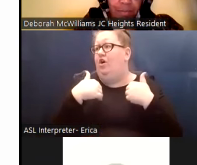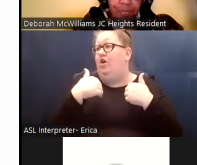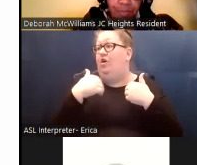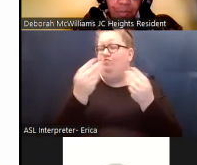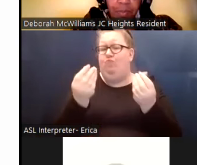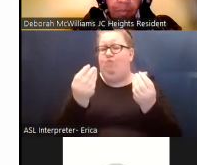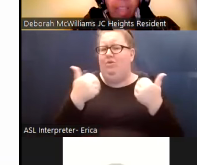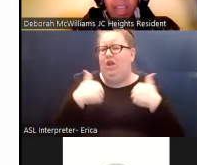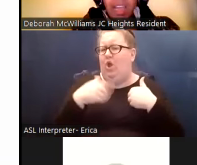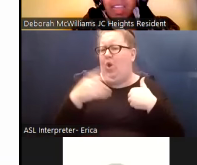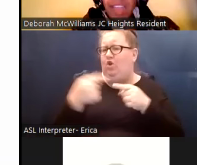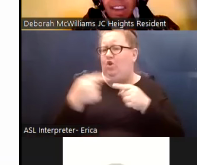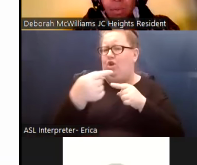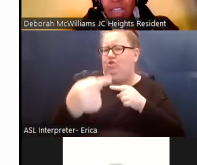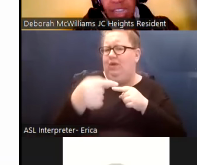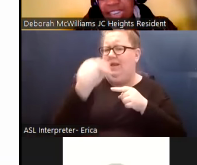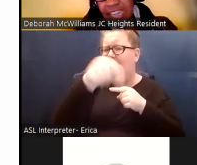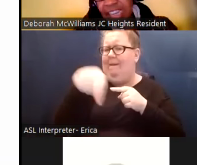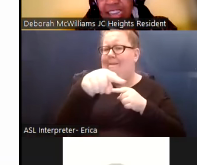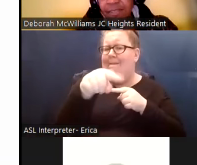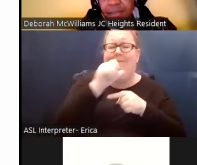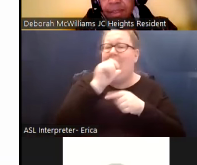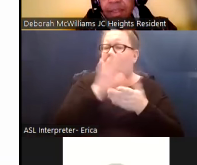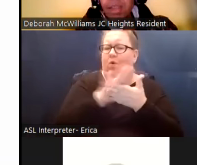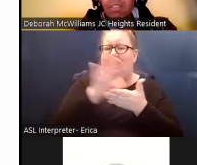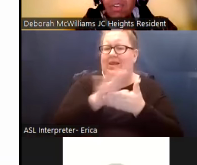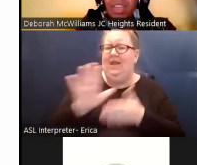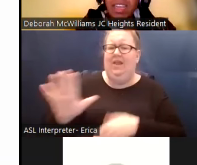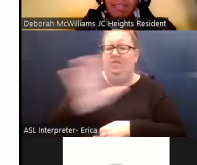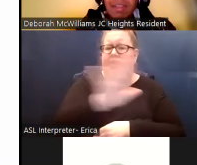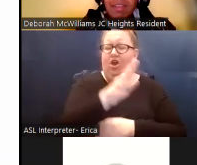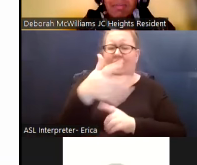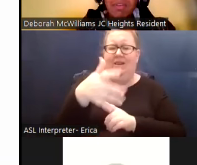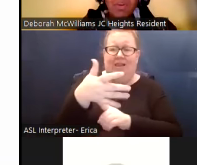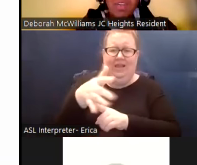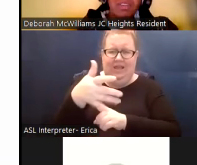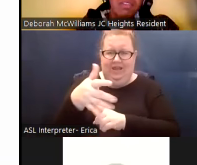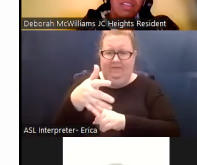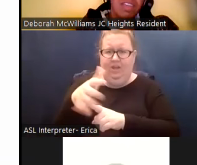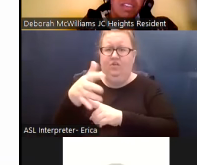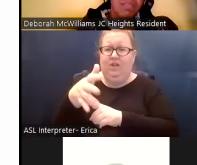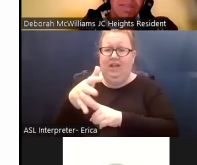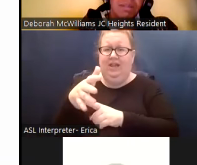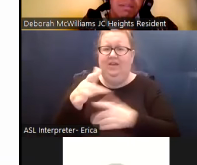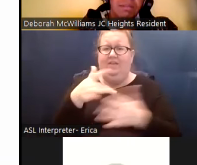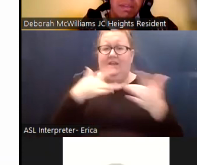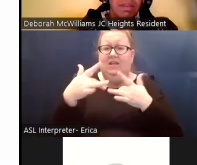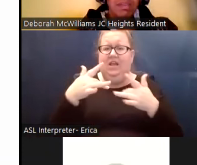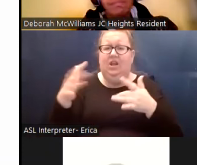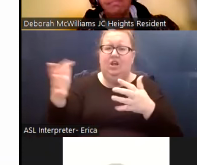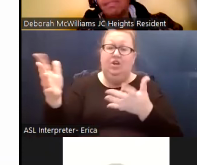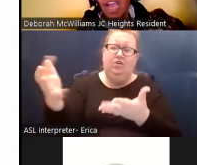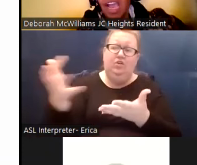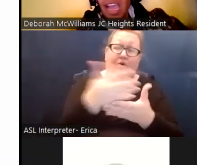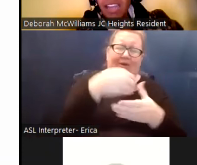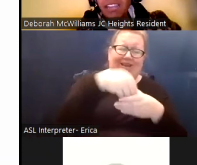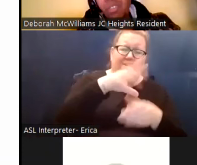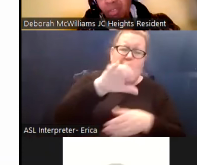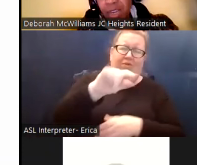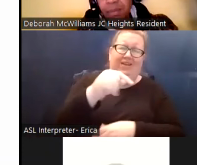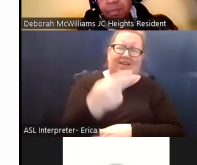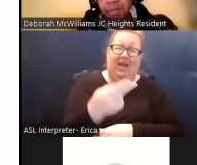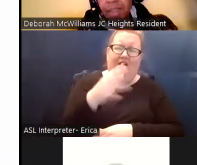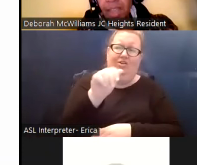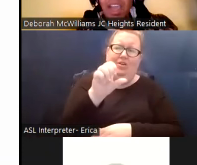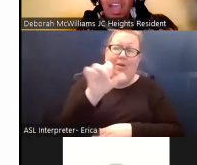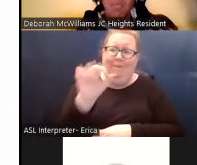street, they don't clean their leaves. So the leaves end up going into the catch basin and the